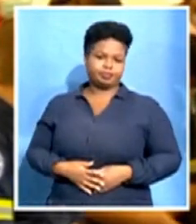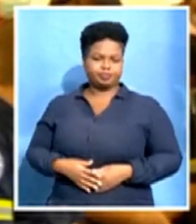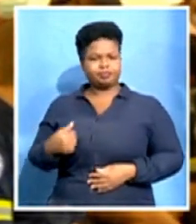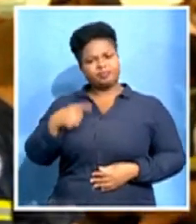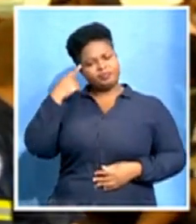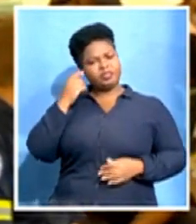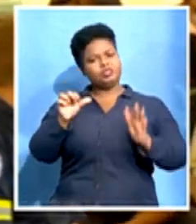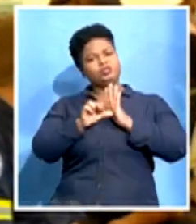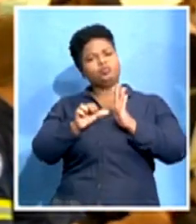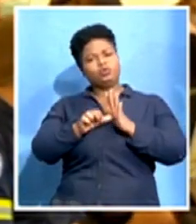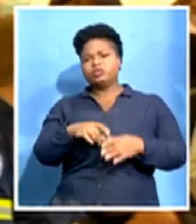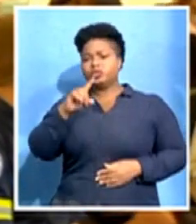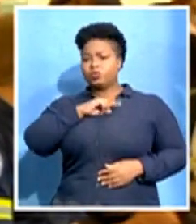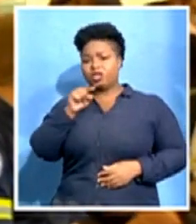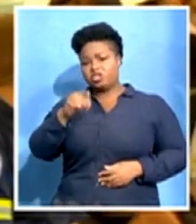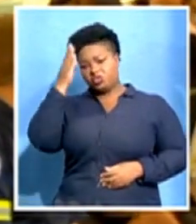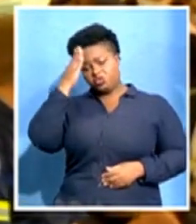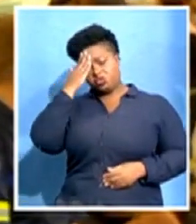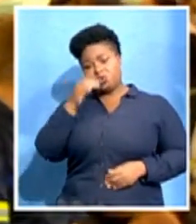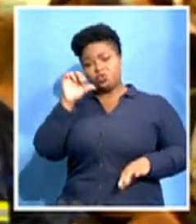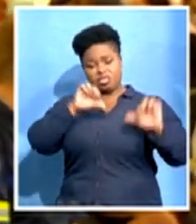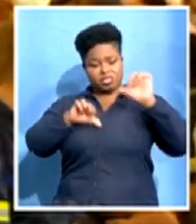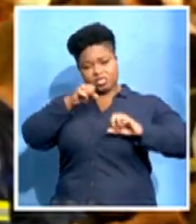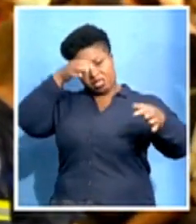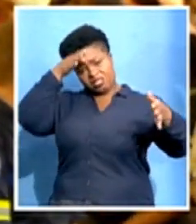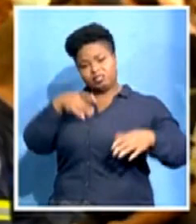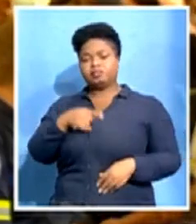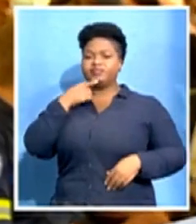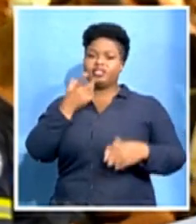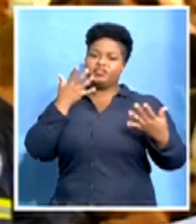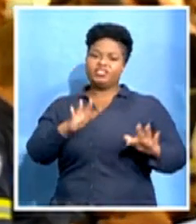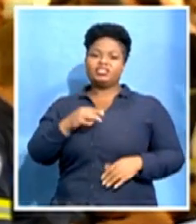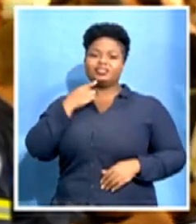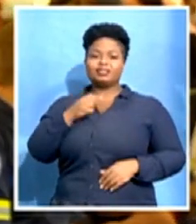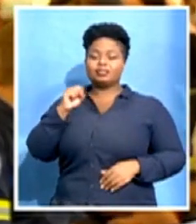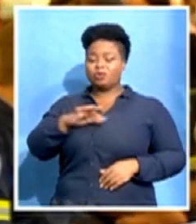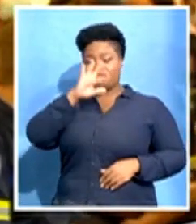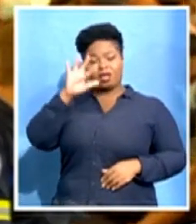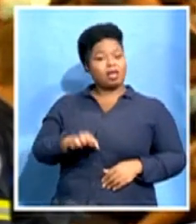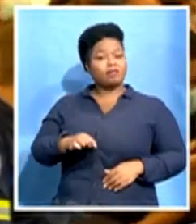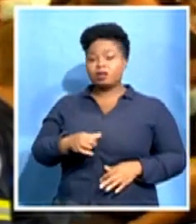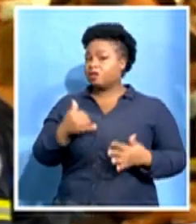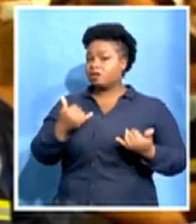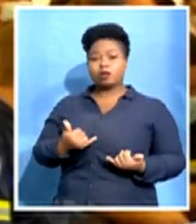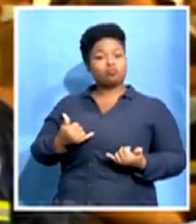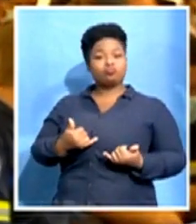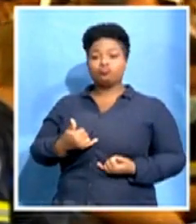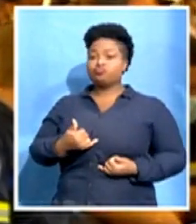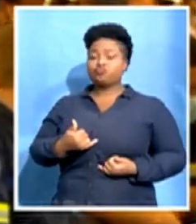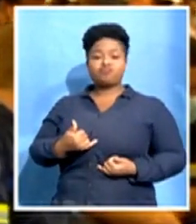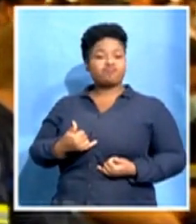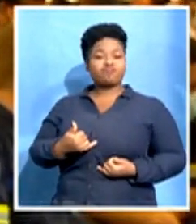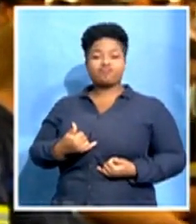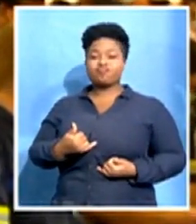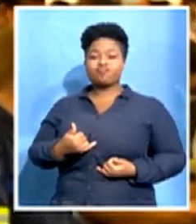that scientists have indicated that South Africa is unlikely to escape the third wave,